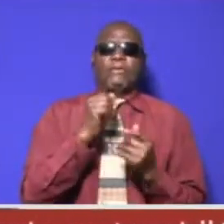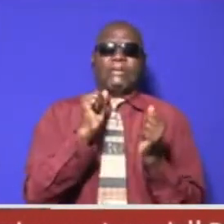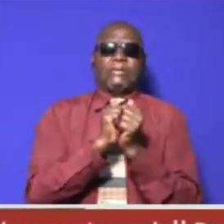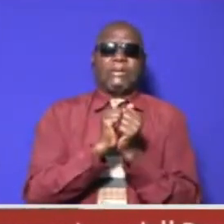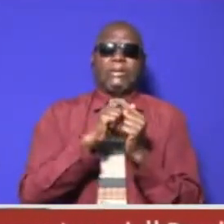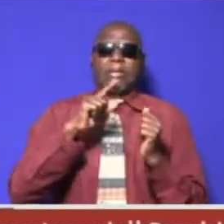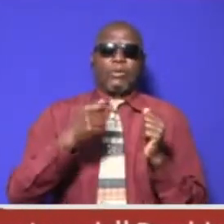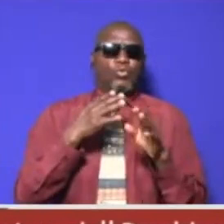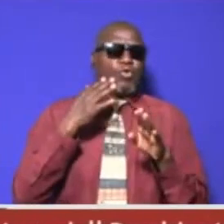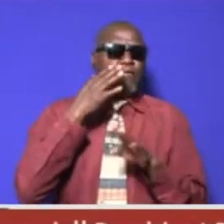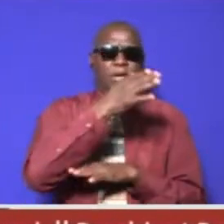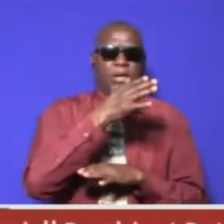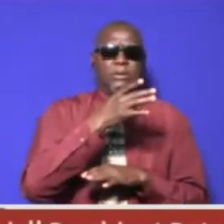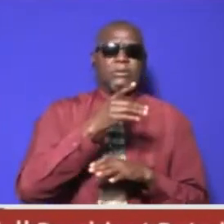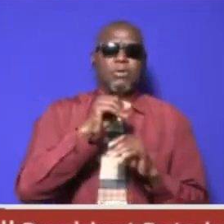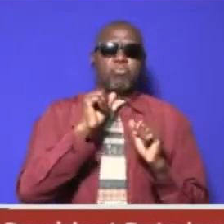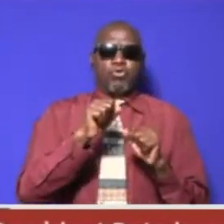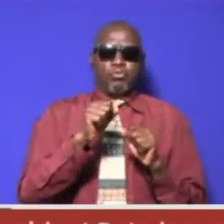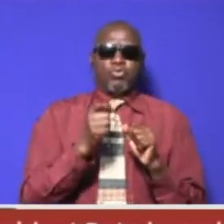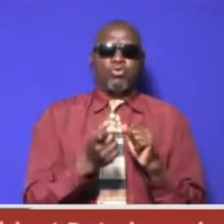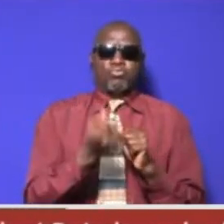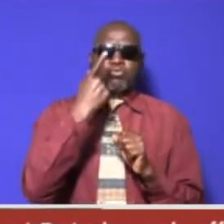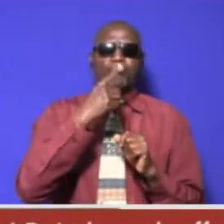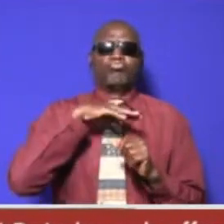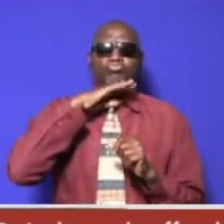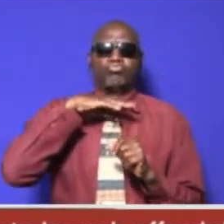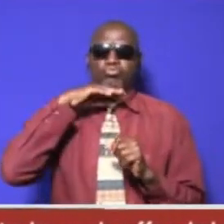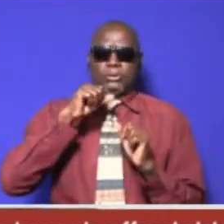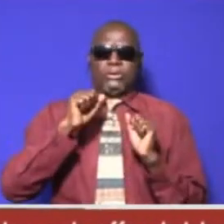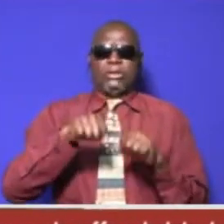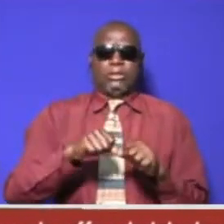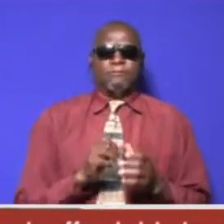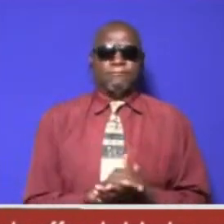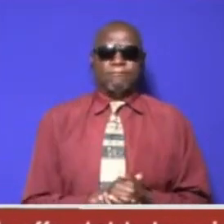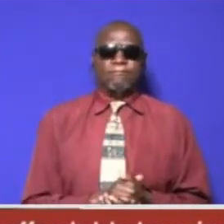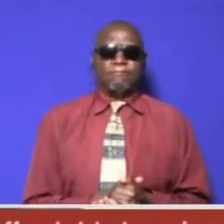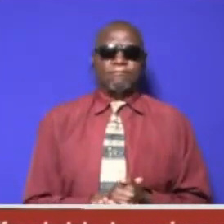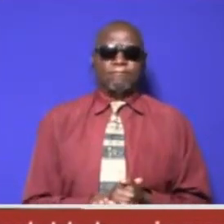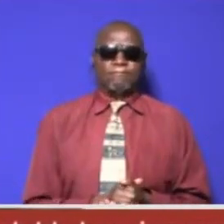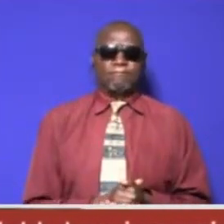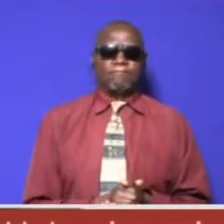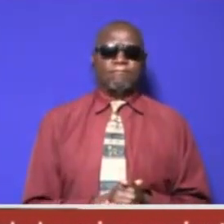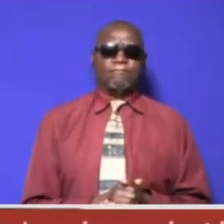of preventable deaths that could arise within the region. Dolly Mwirigi Mbuvi for Hope TV, Nairobi.